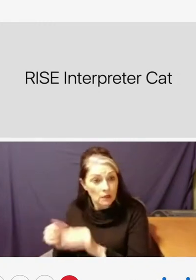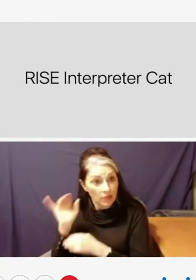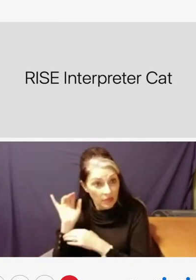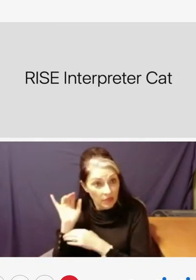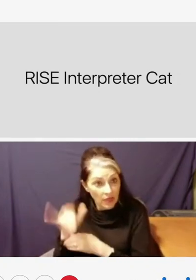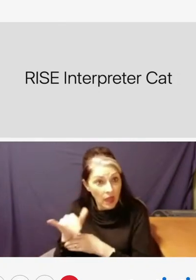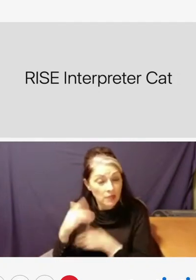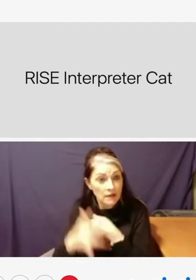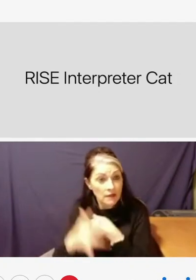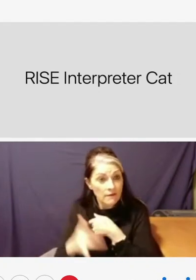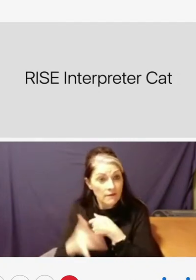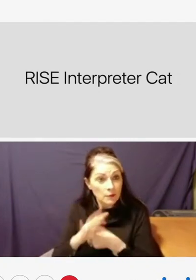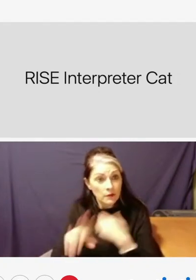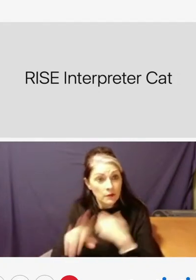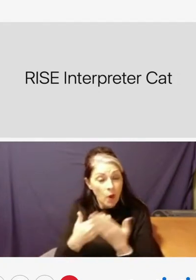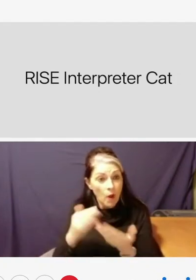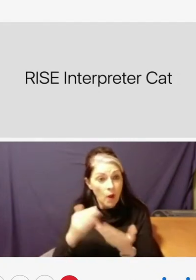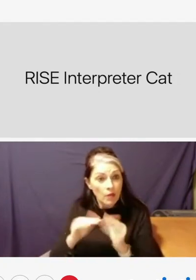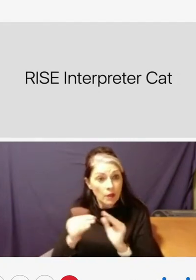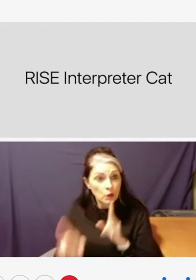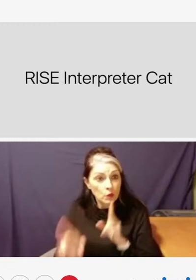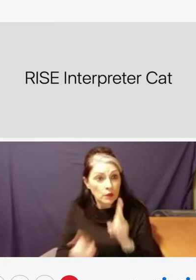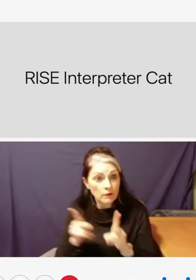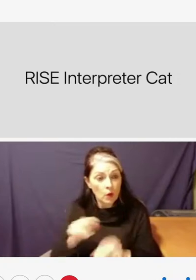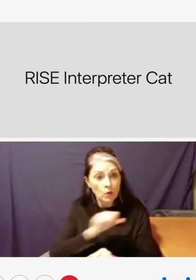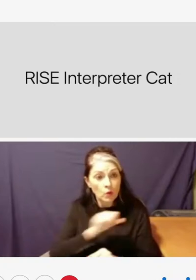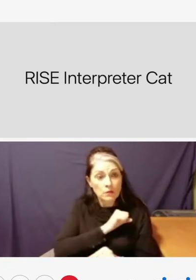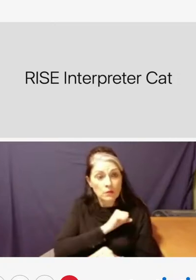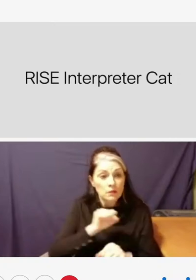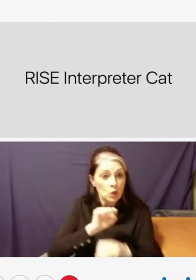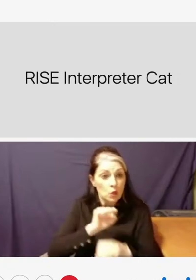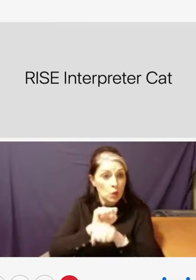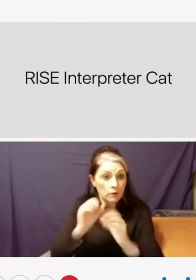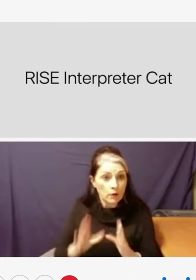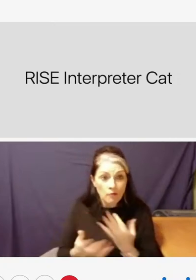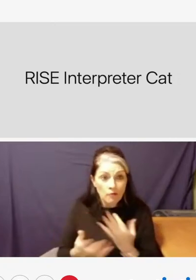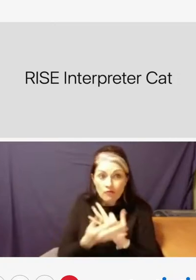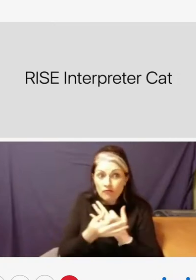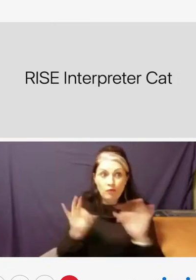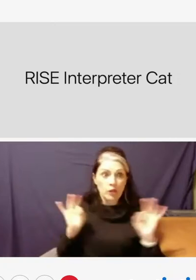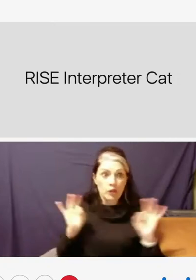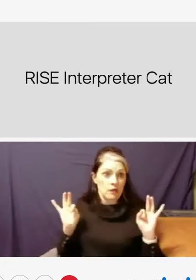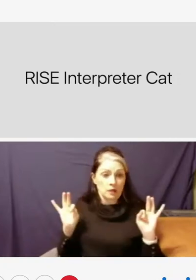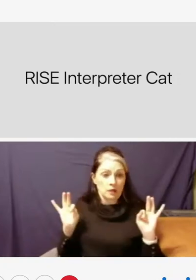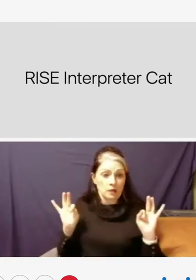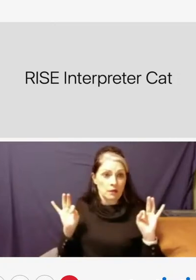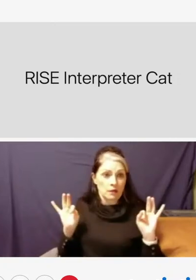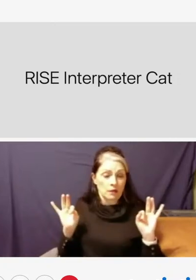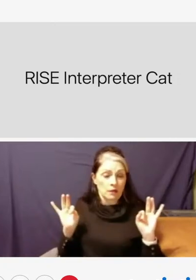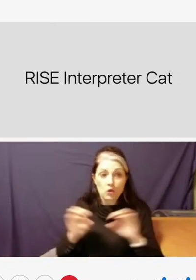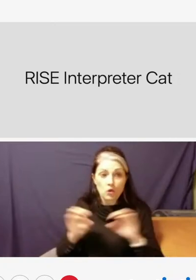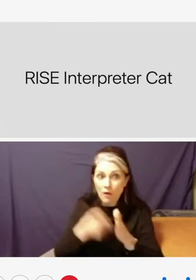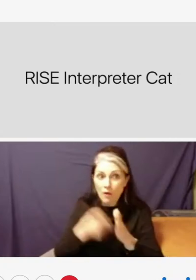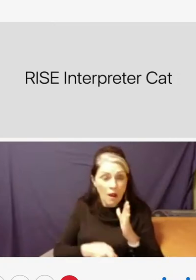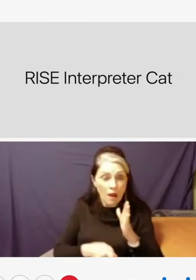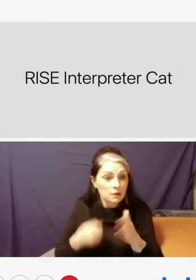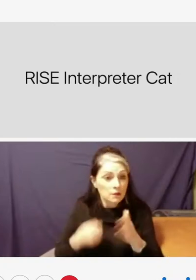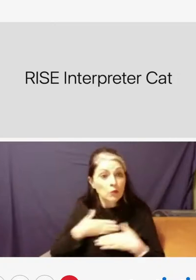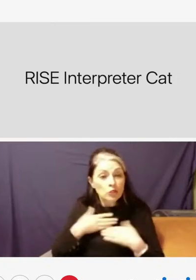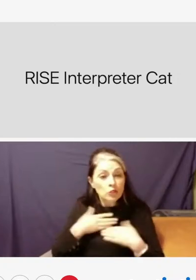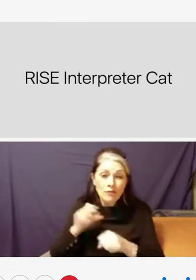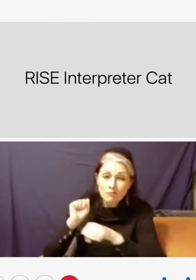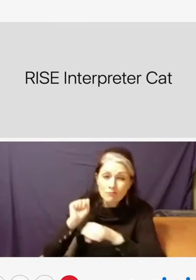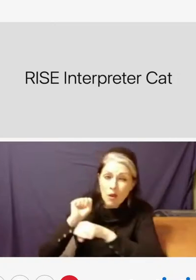our community folks employees free of charge uh and and so I just appreciate the hard work that you guys have